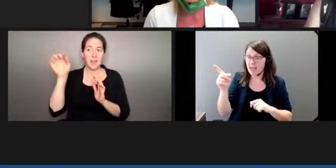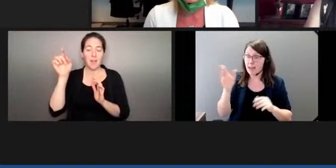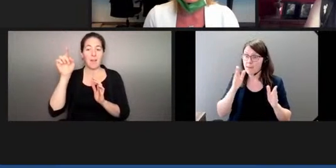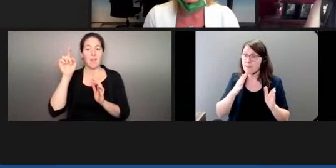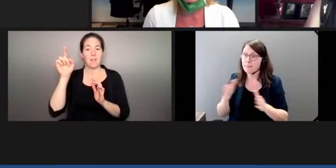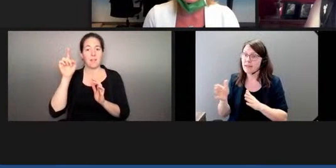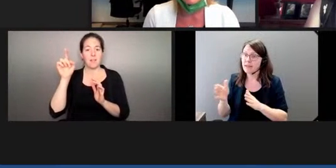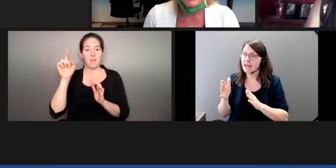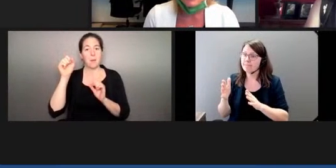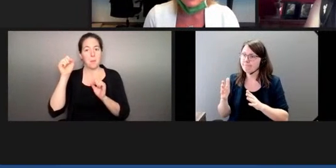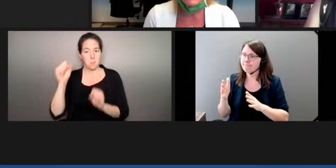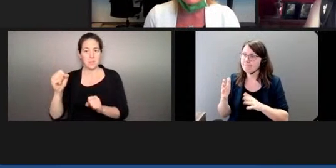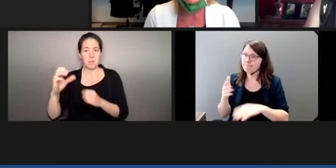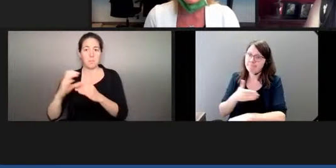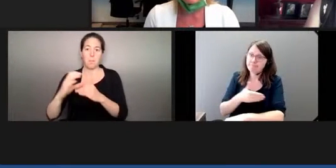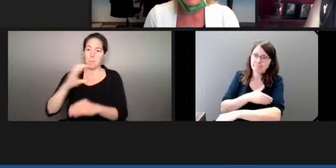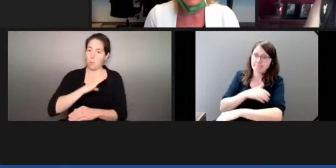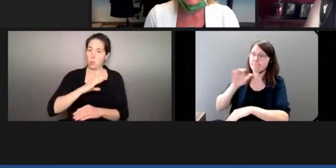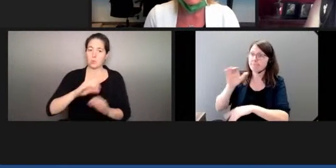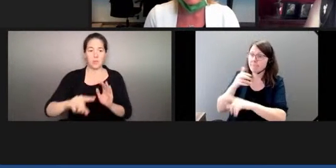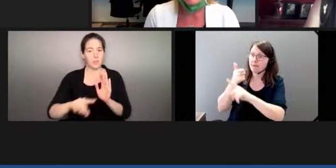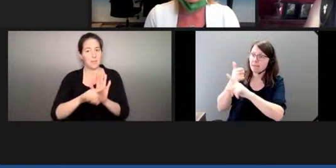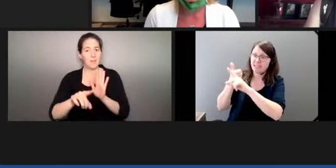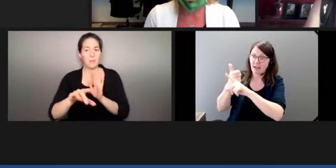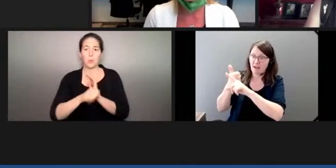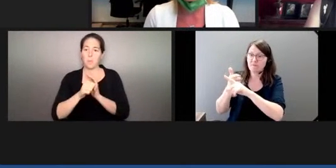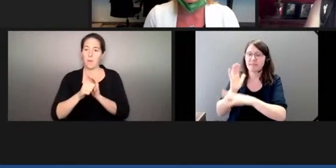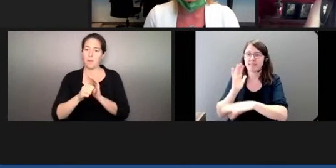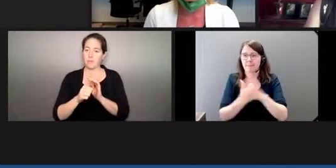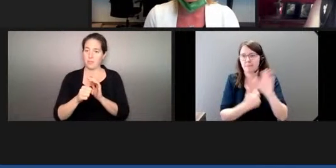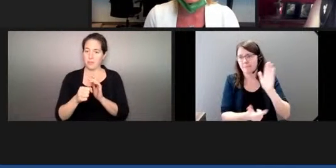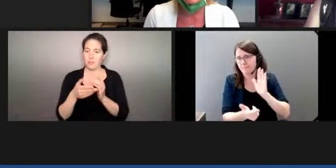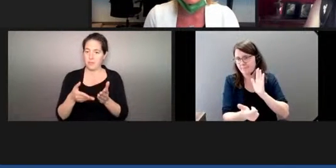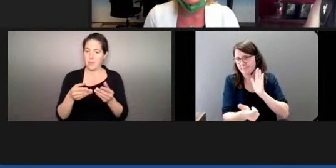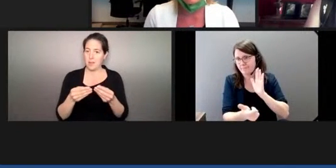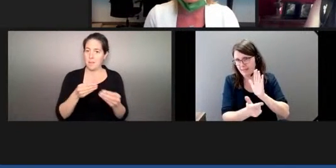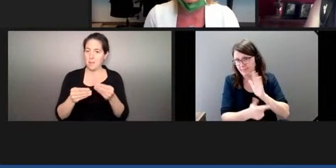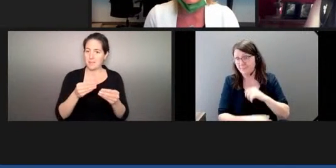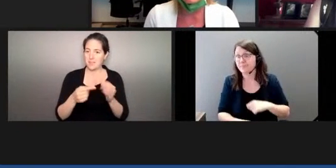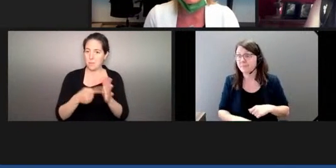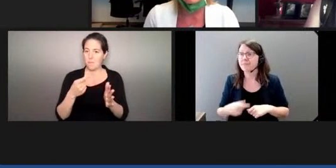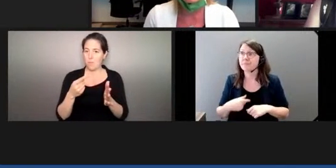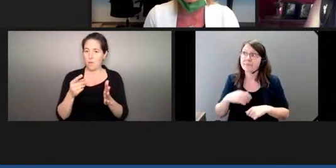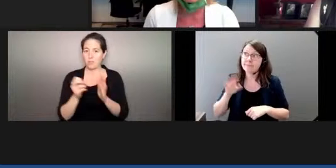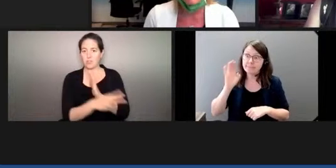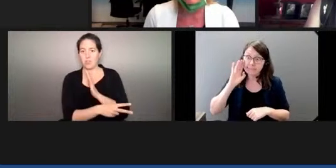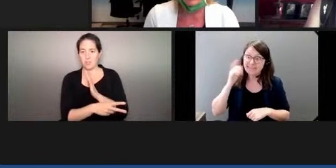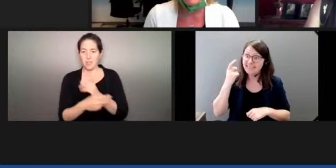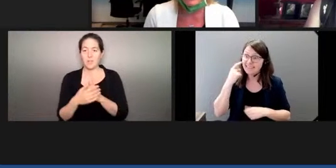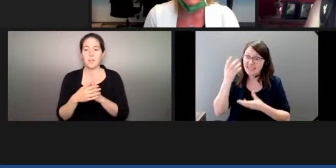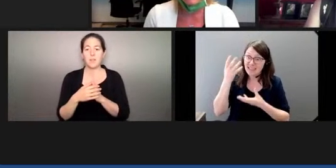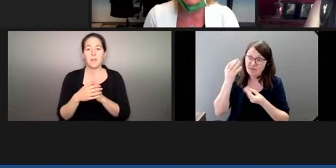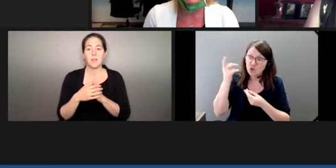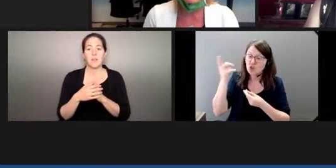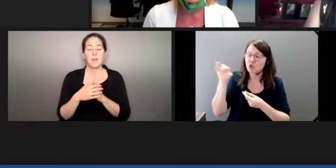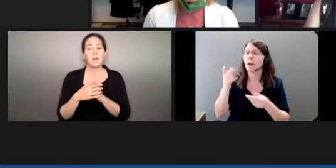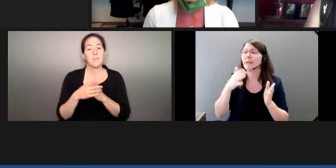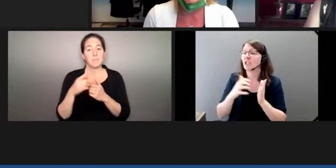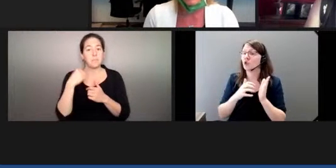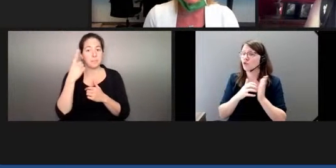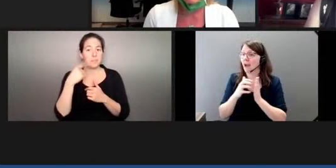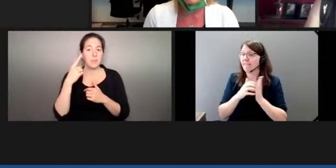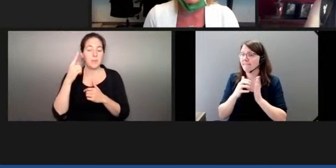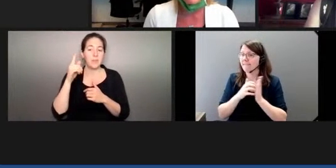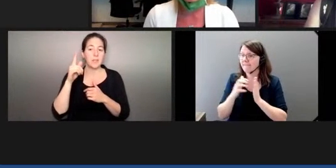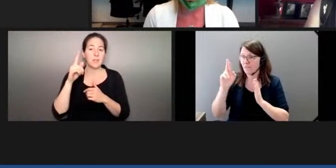So the most recent indications that we have from the federal government is that they do intend on releasing a draft regulation for